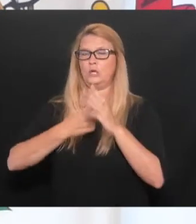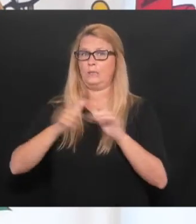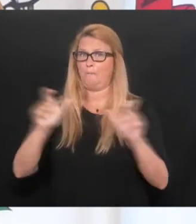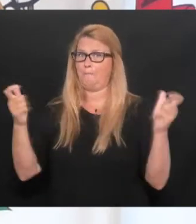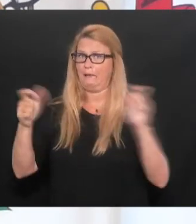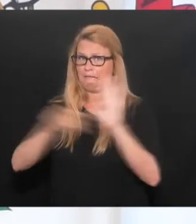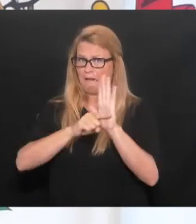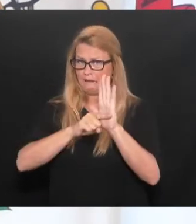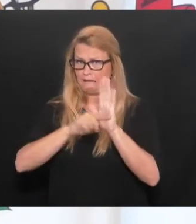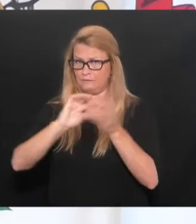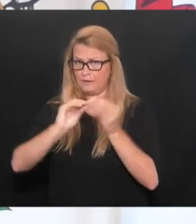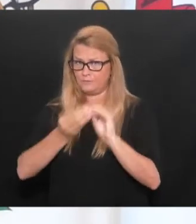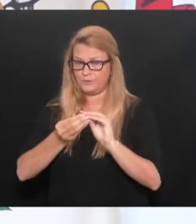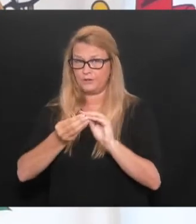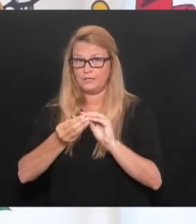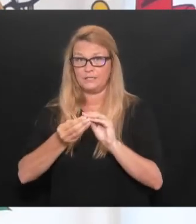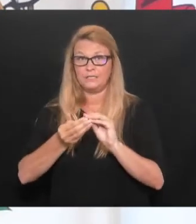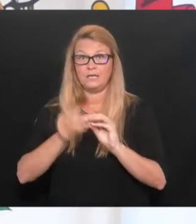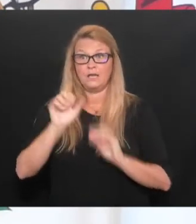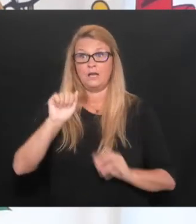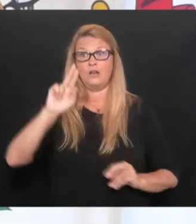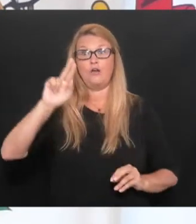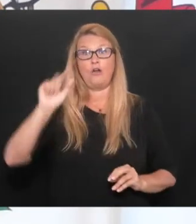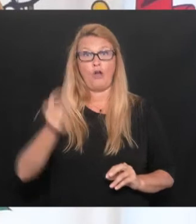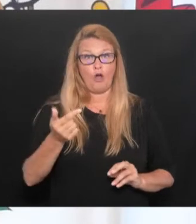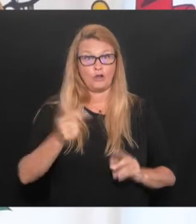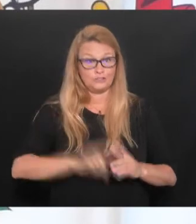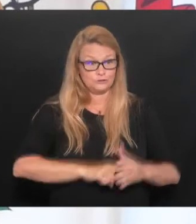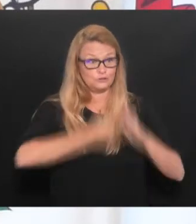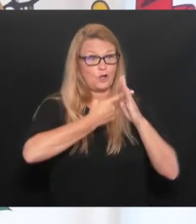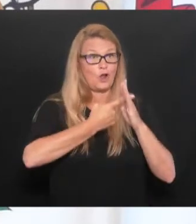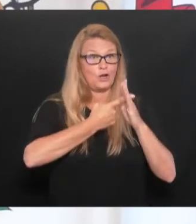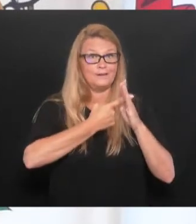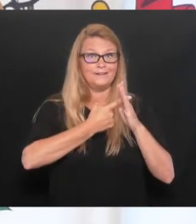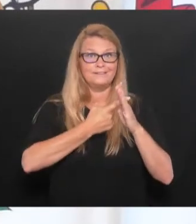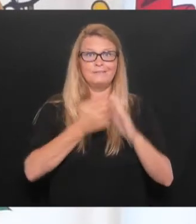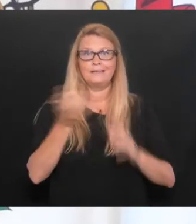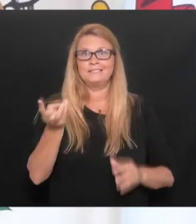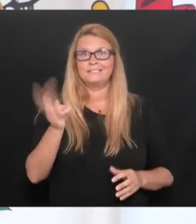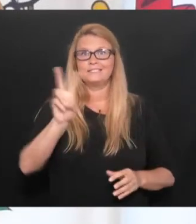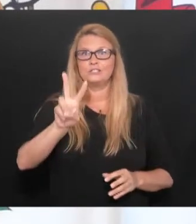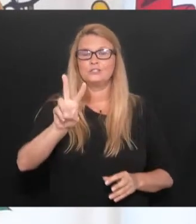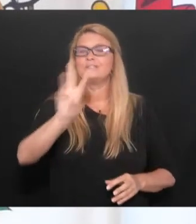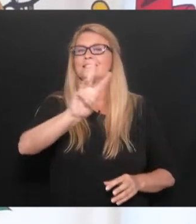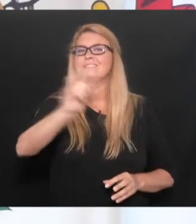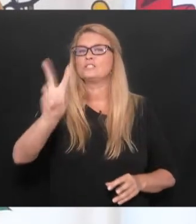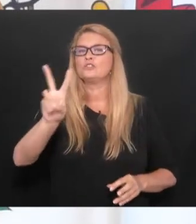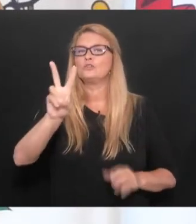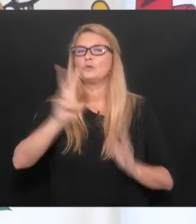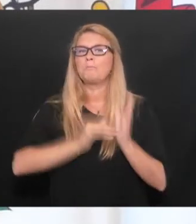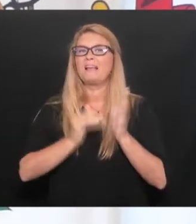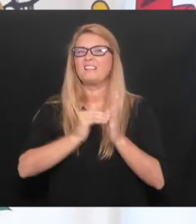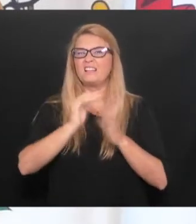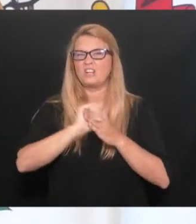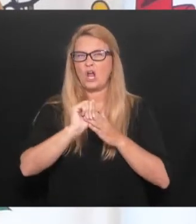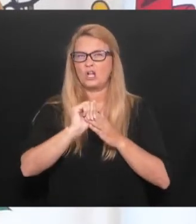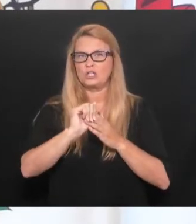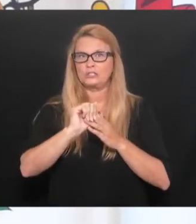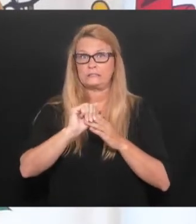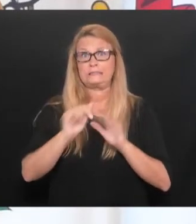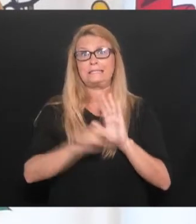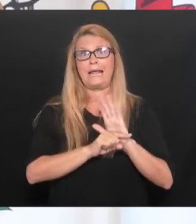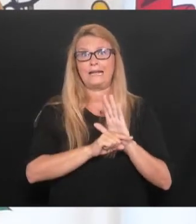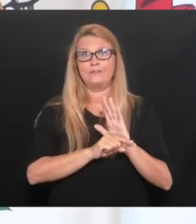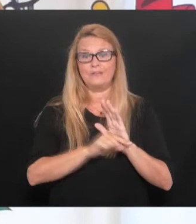negative number, and then all of a sudden August chimed in and we were $62 million to the bad.